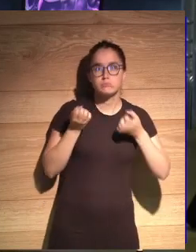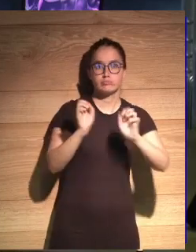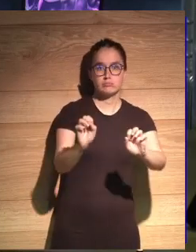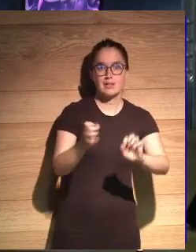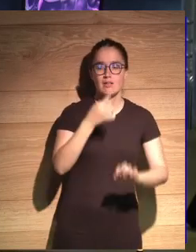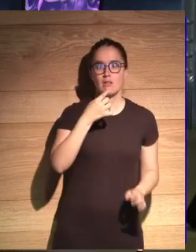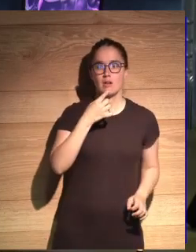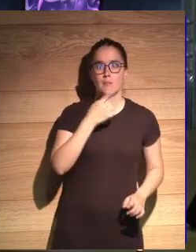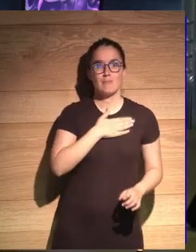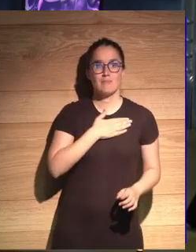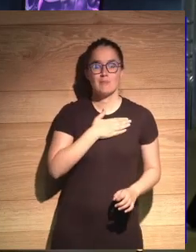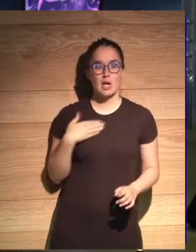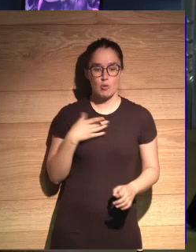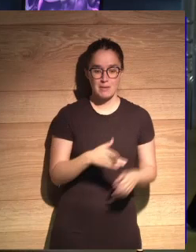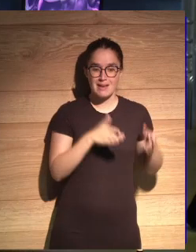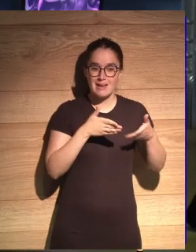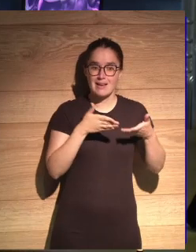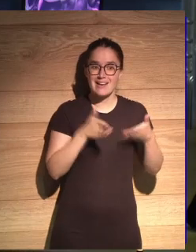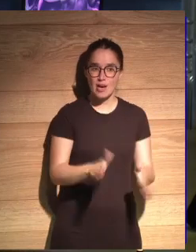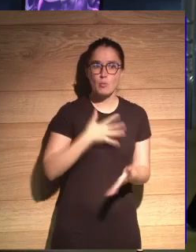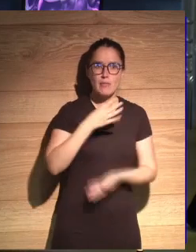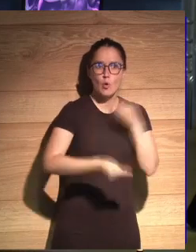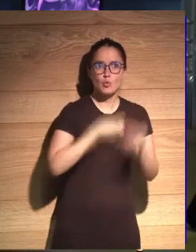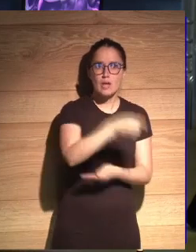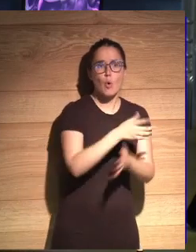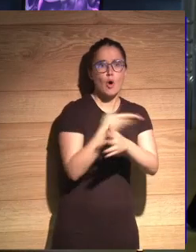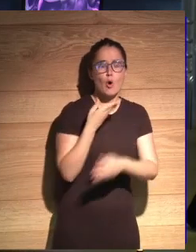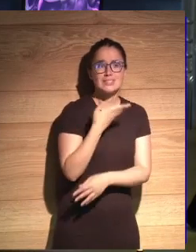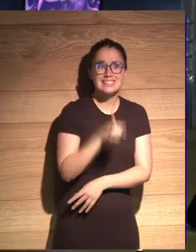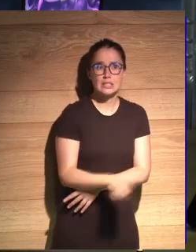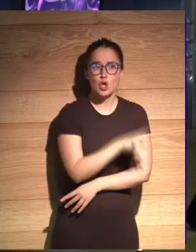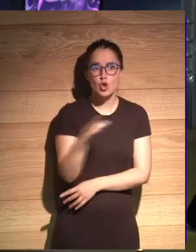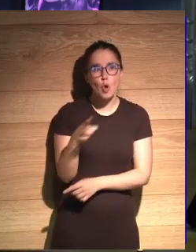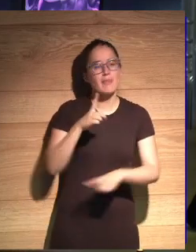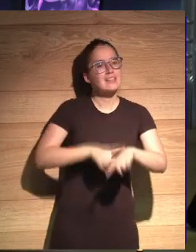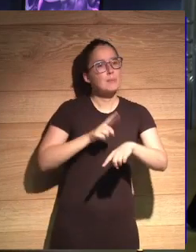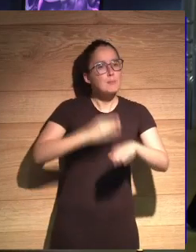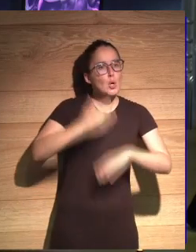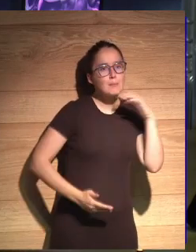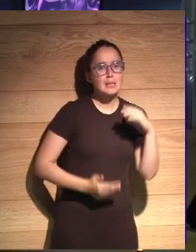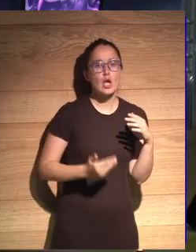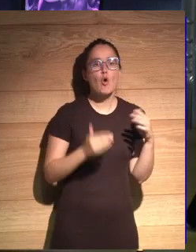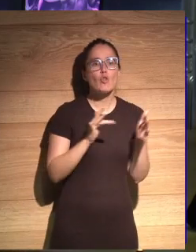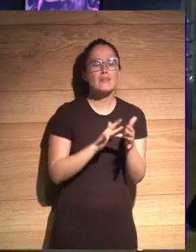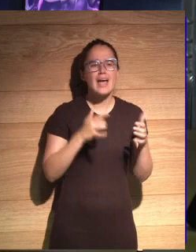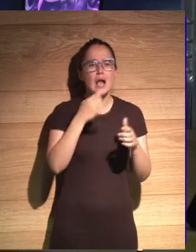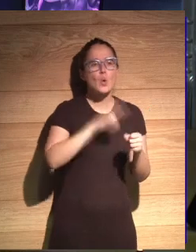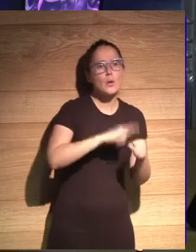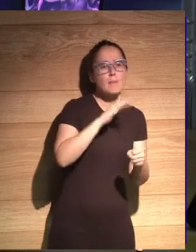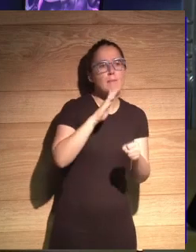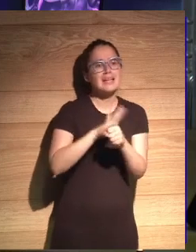children, so that parents have the option to decide what kind of games can be used by